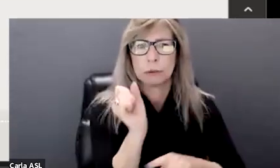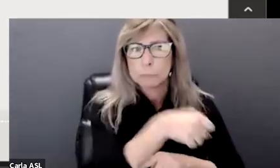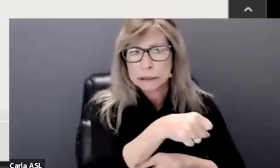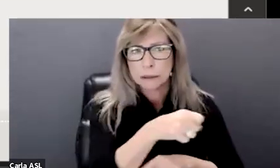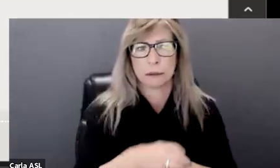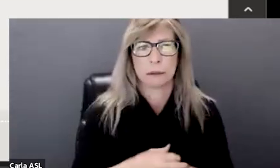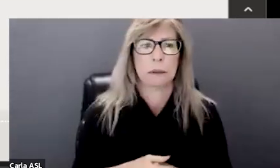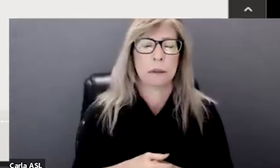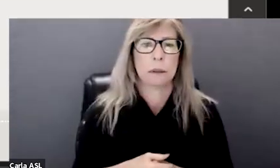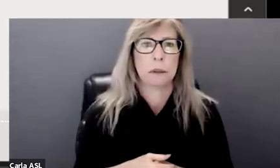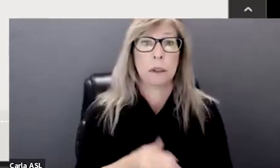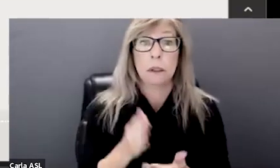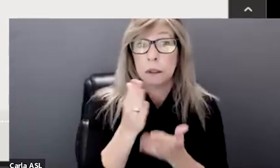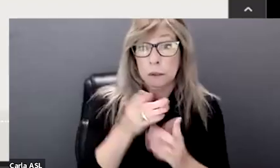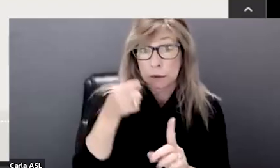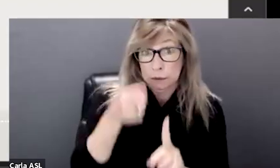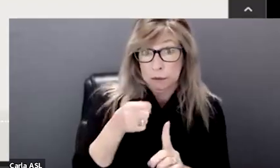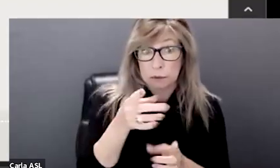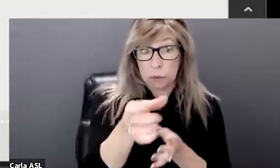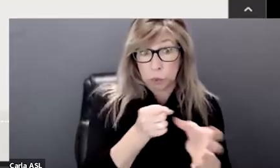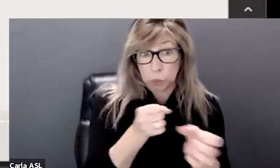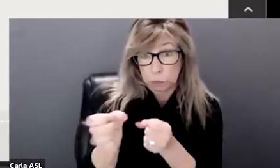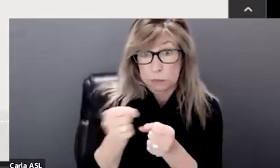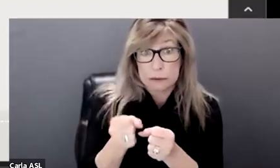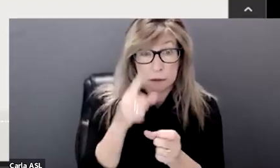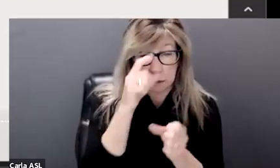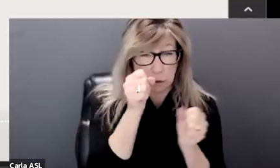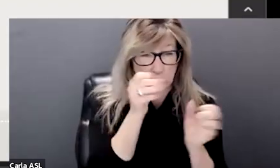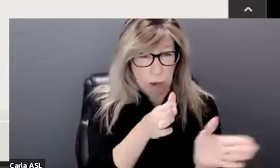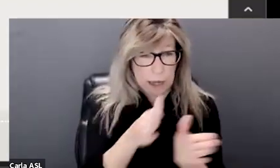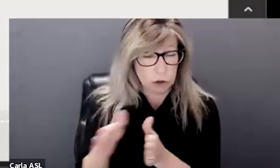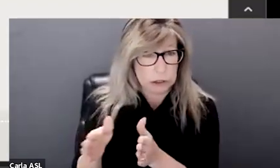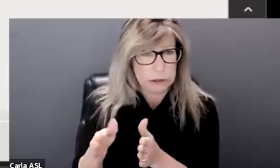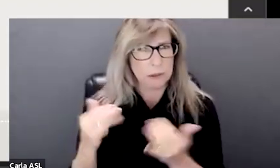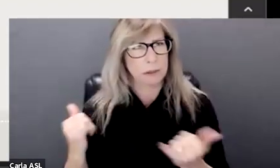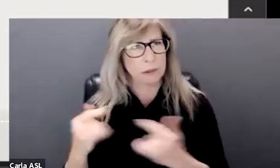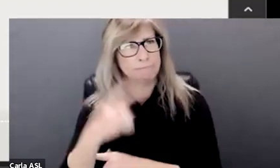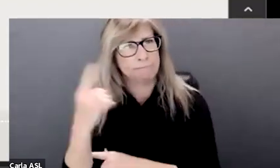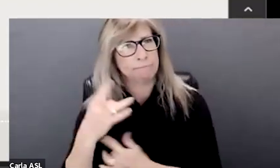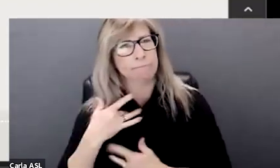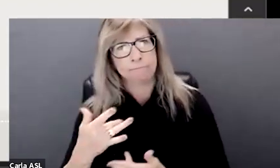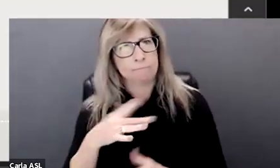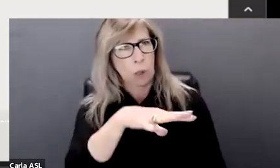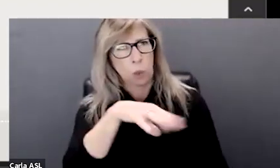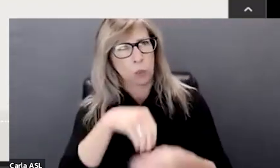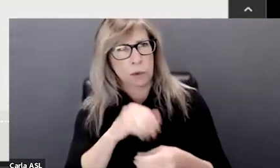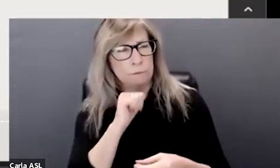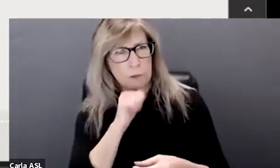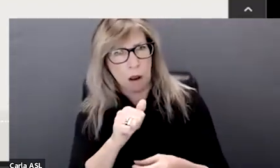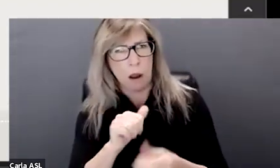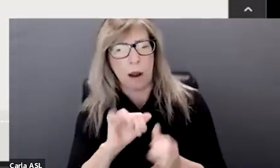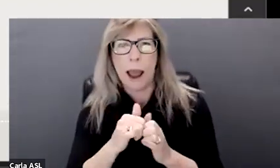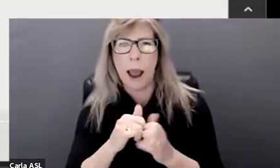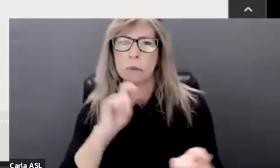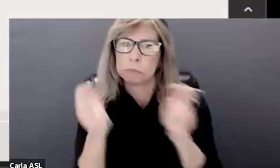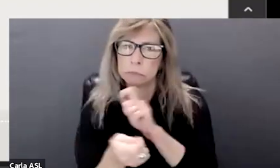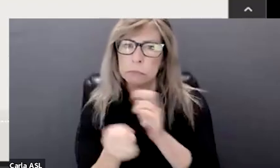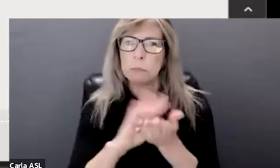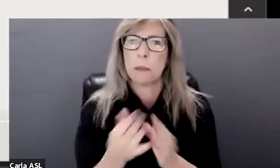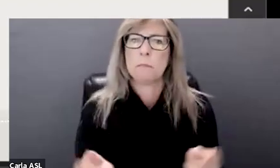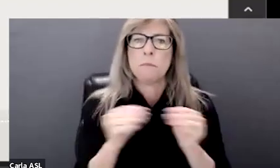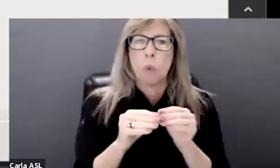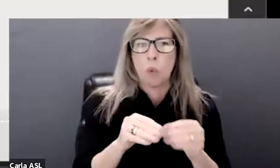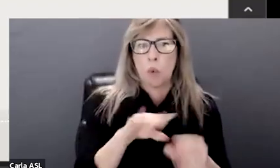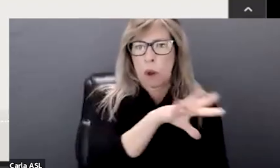strategies that tend to be less inclusive and how to make them more inclusive. We'll talk about creating accessible work environments